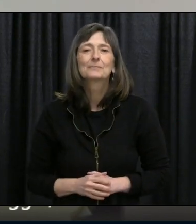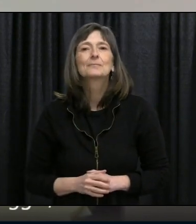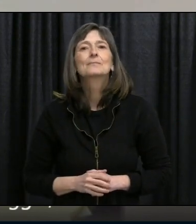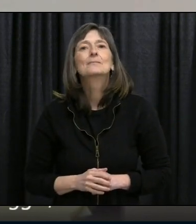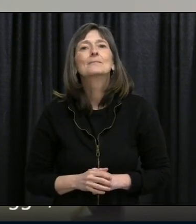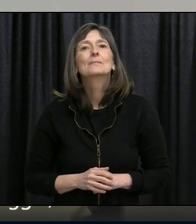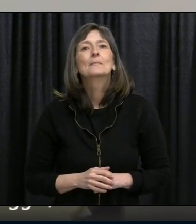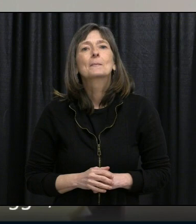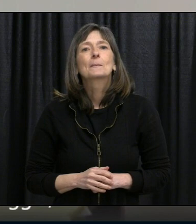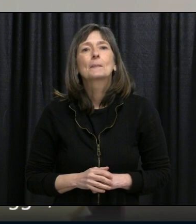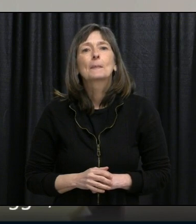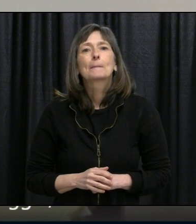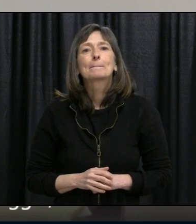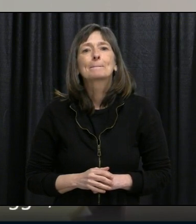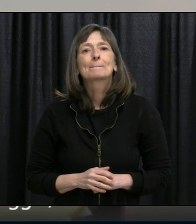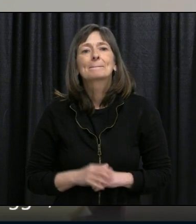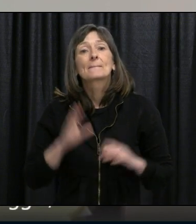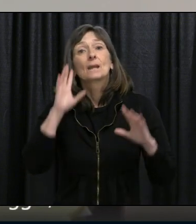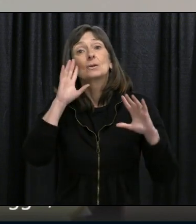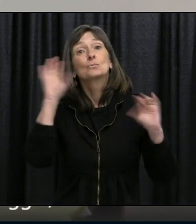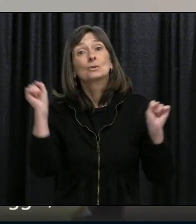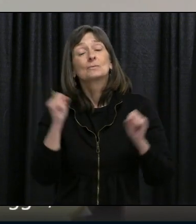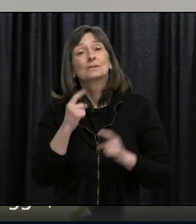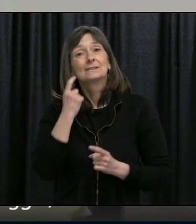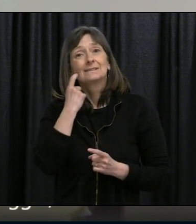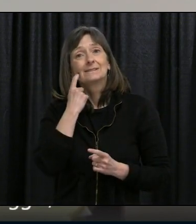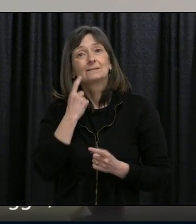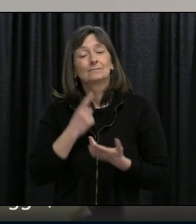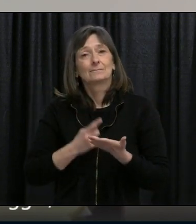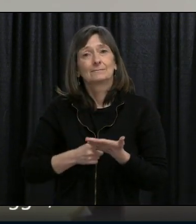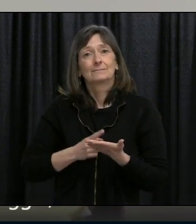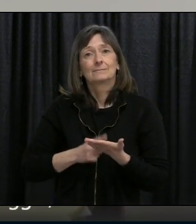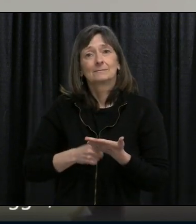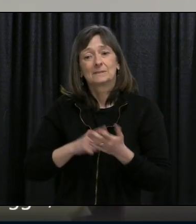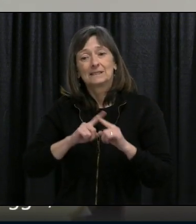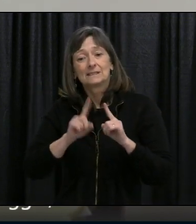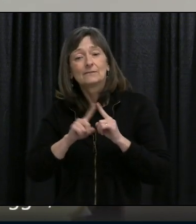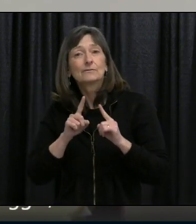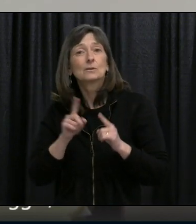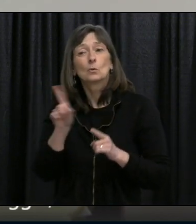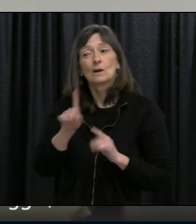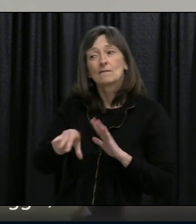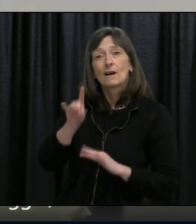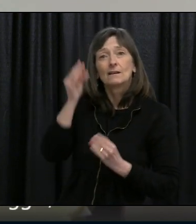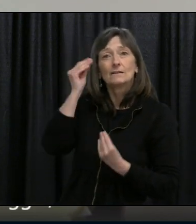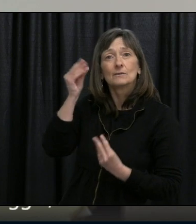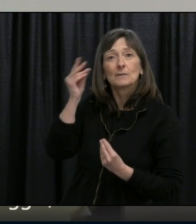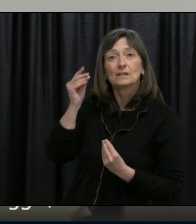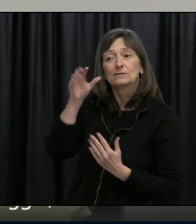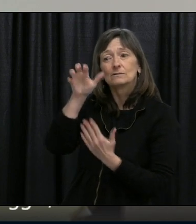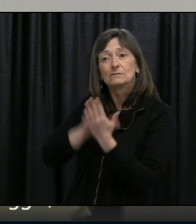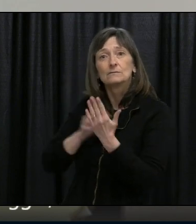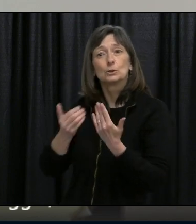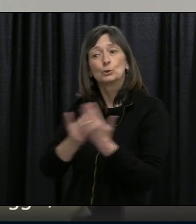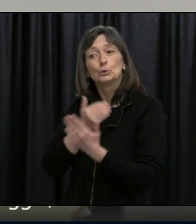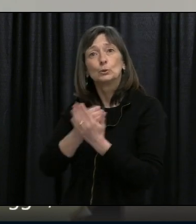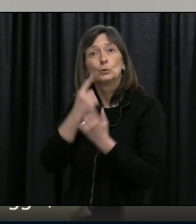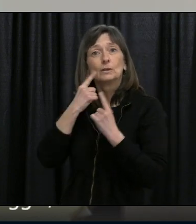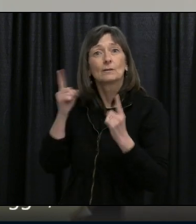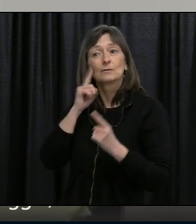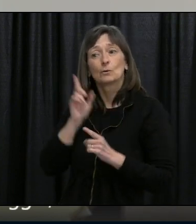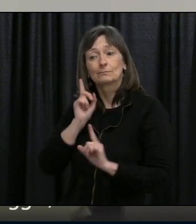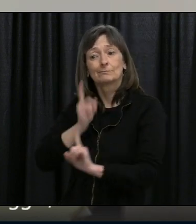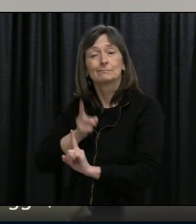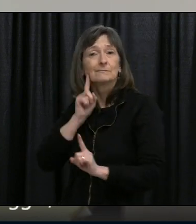us this far. Premier referenced sources of information, particularly around the new announcement for fish